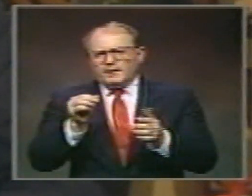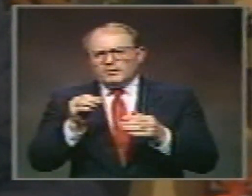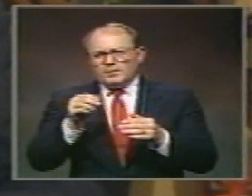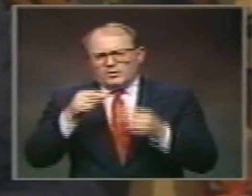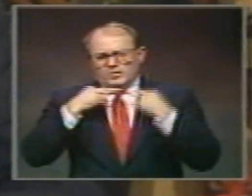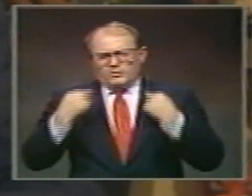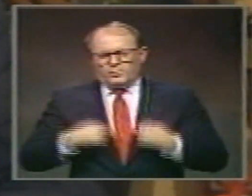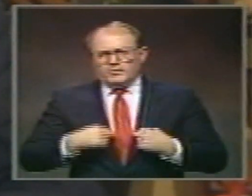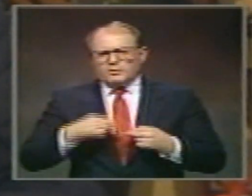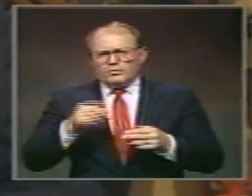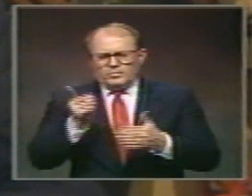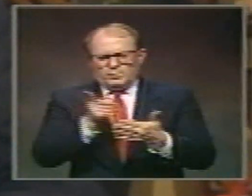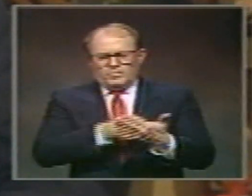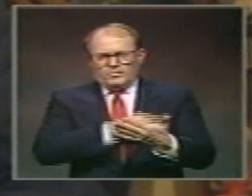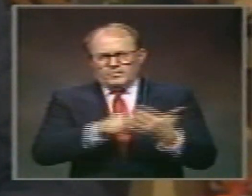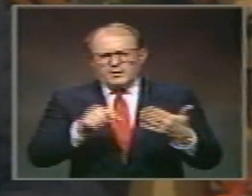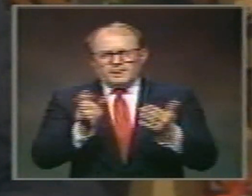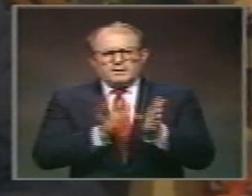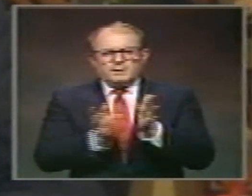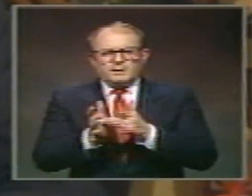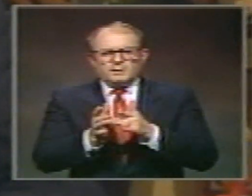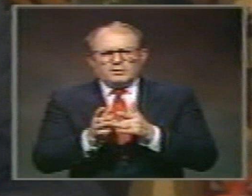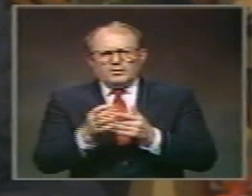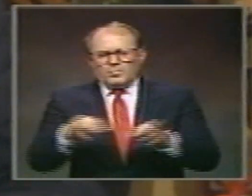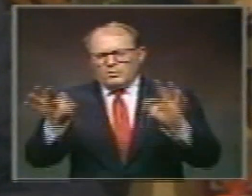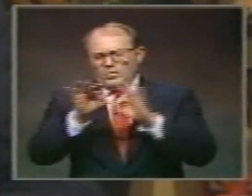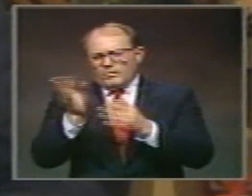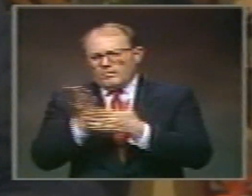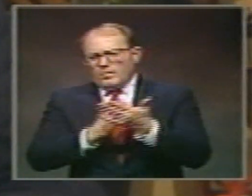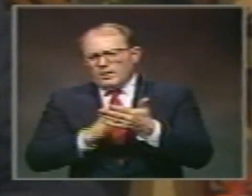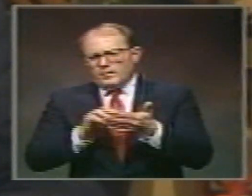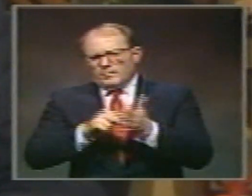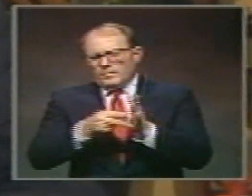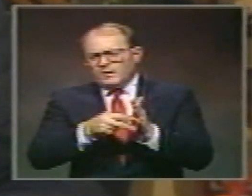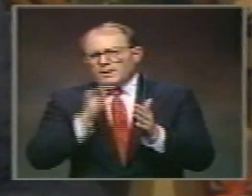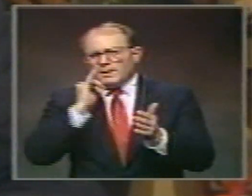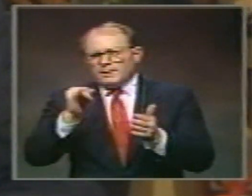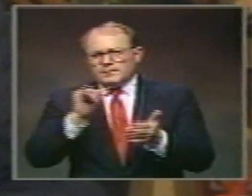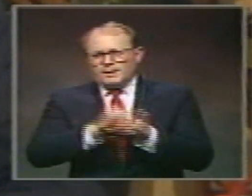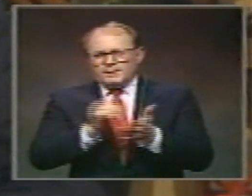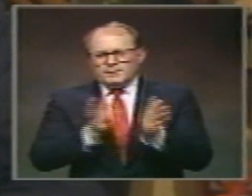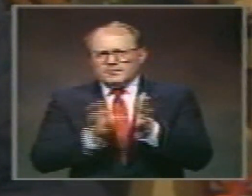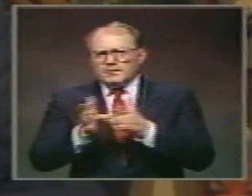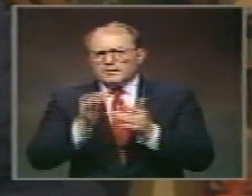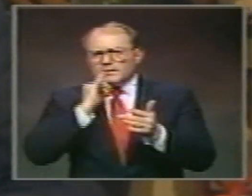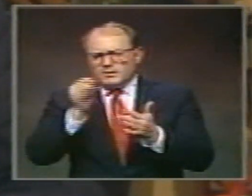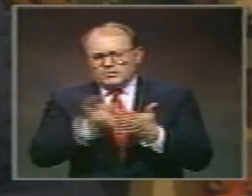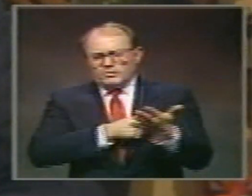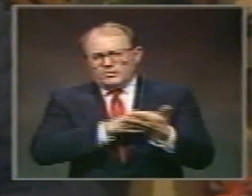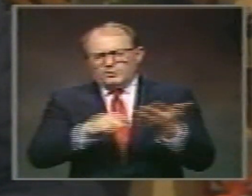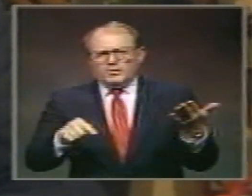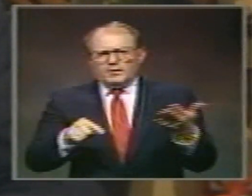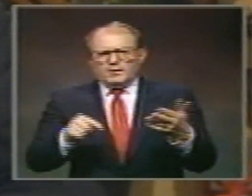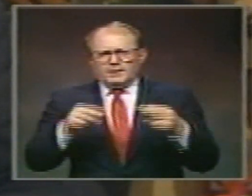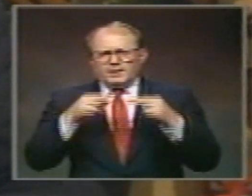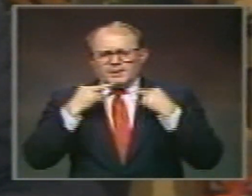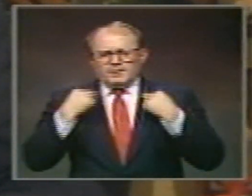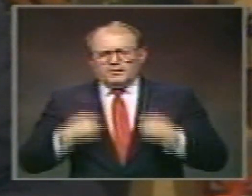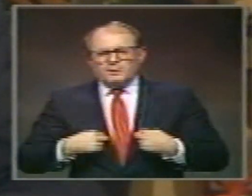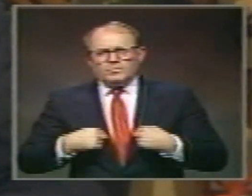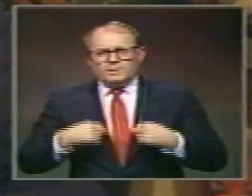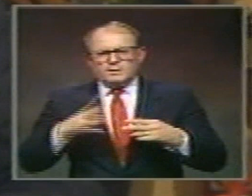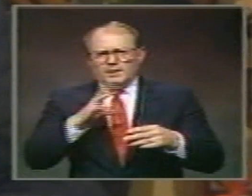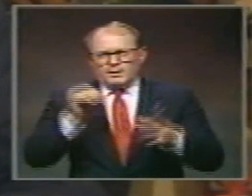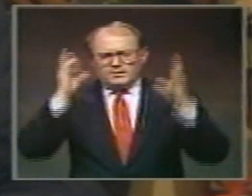for eating with them. So the crux of it all is the rebuke of the Pharisees as it's mirrored to them in this elder